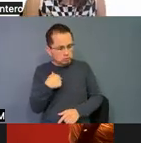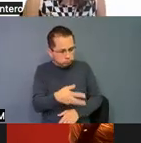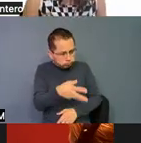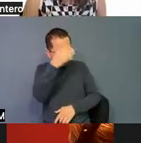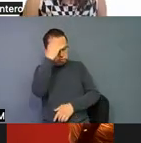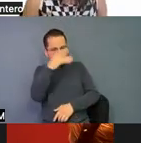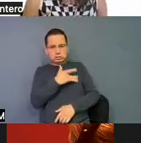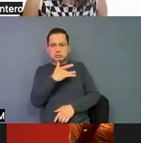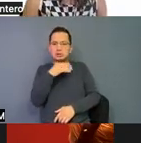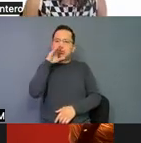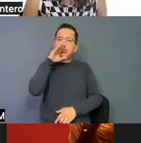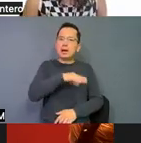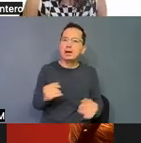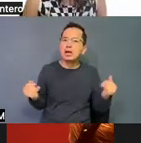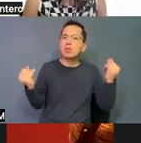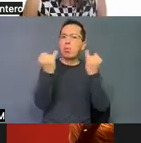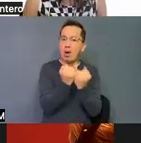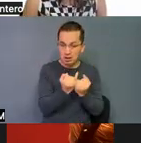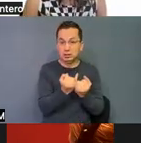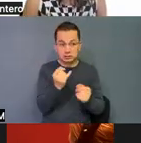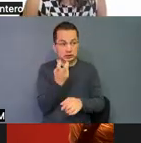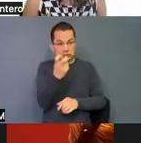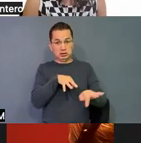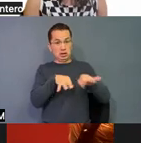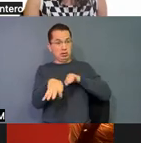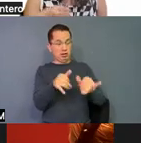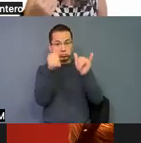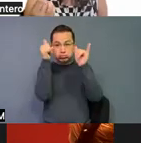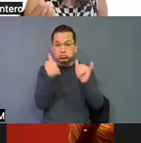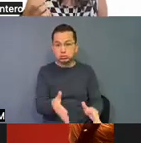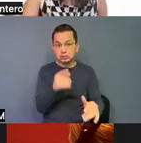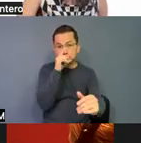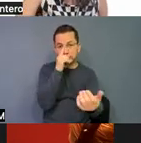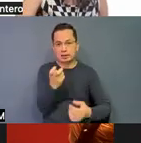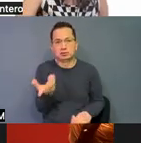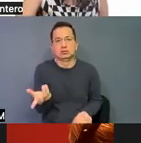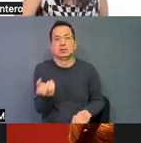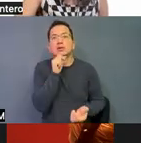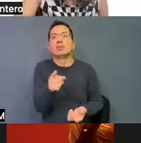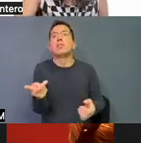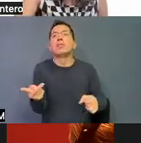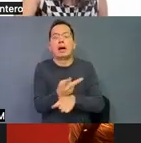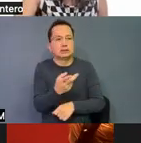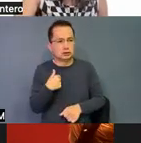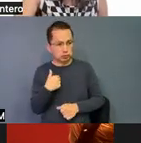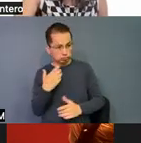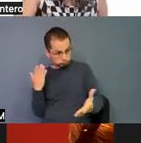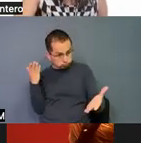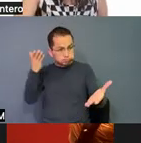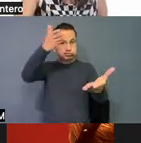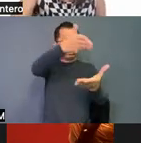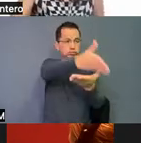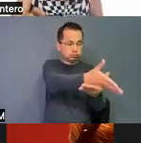these sites, well, you're separated from your family. So this is also an additional stress to what you are dealing